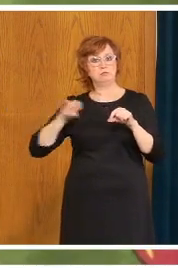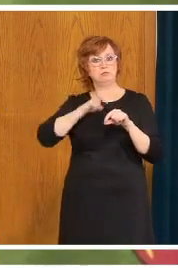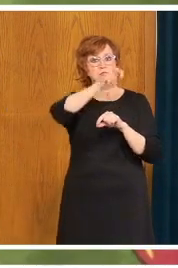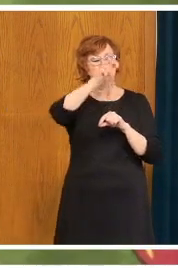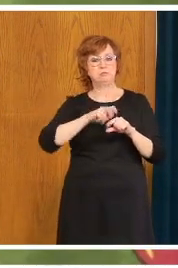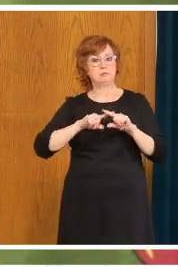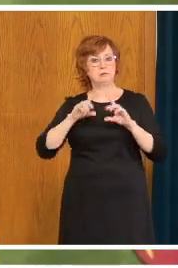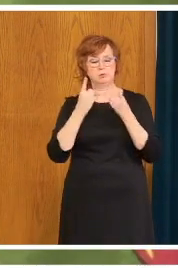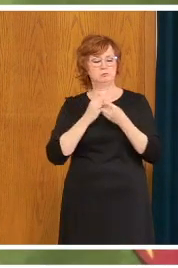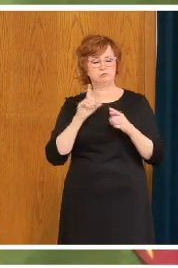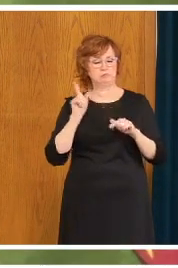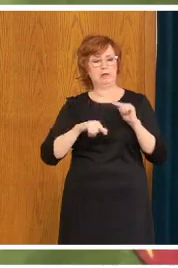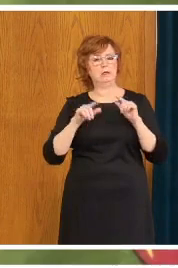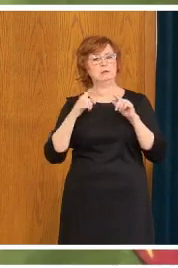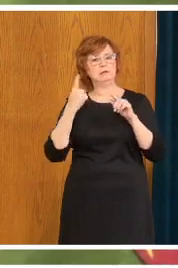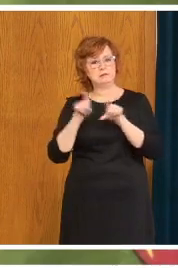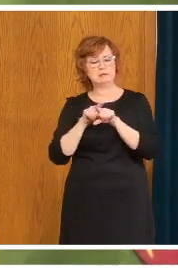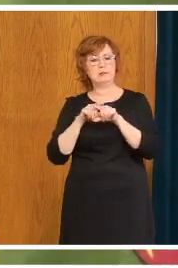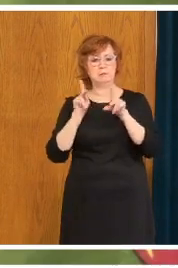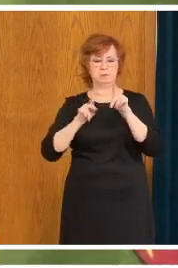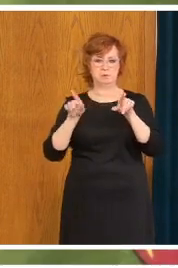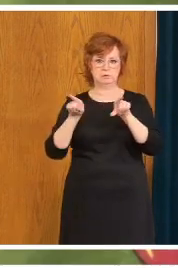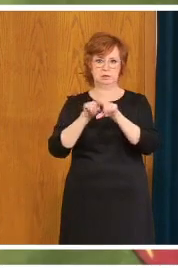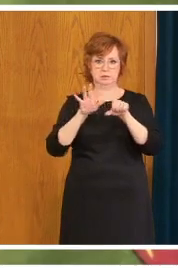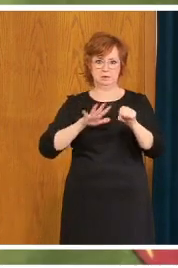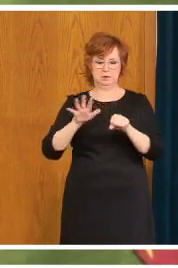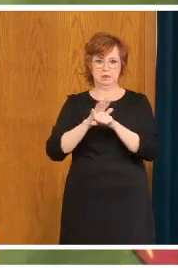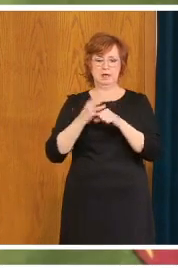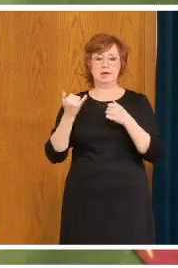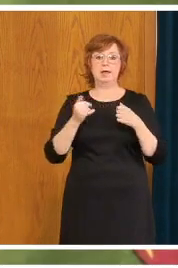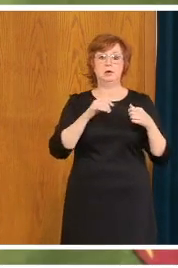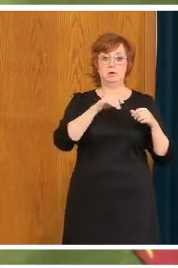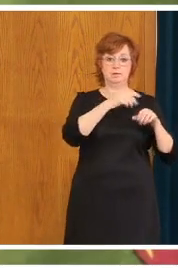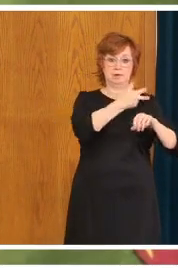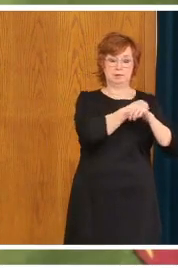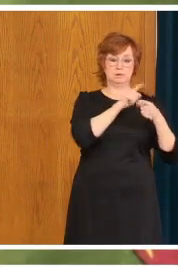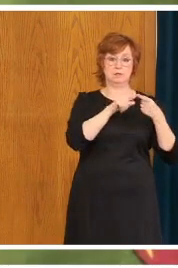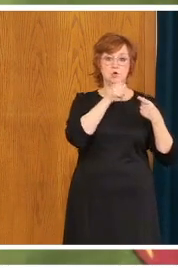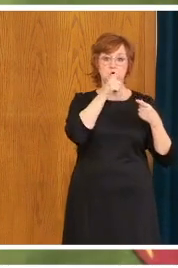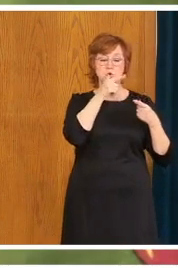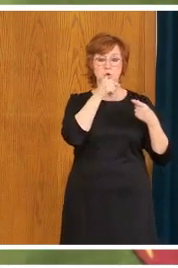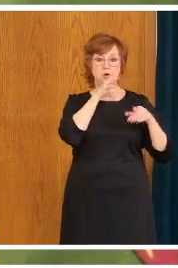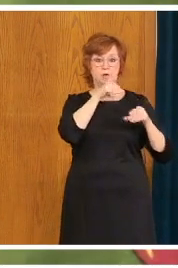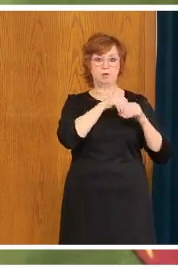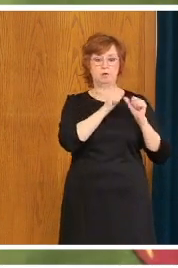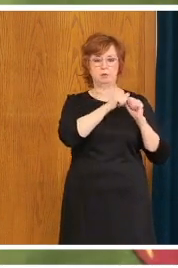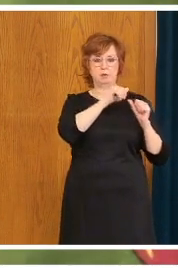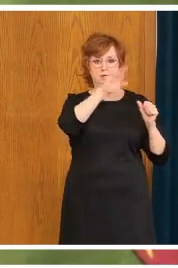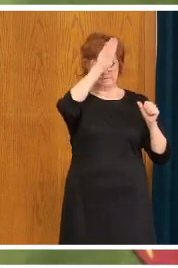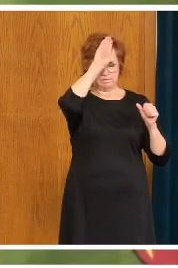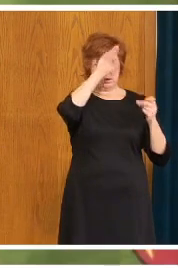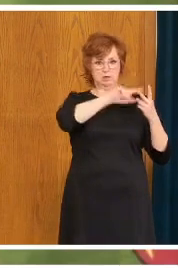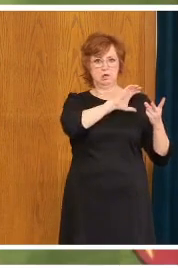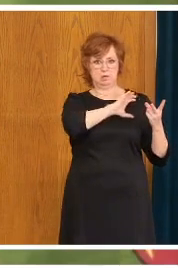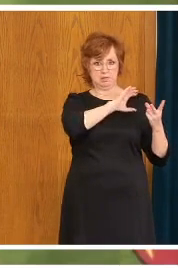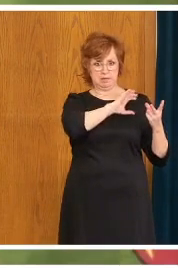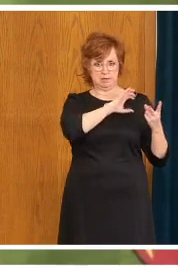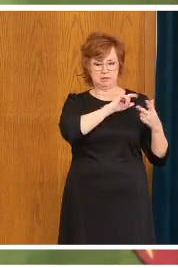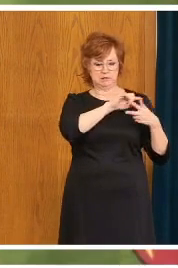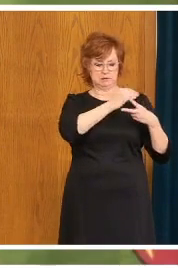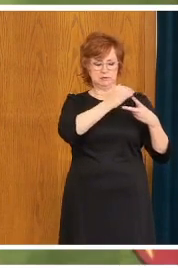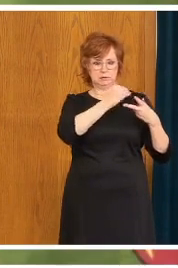vaccines we have on first responders, to any scenes, as well as healthcare